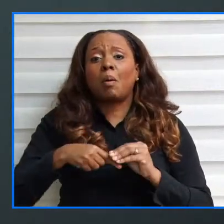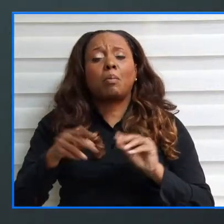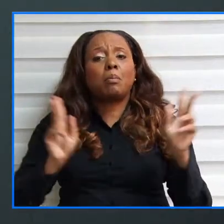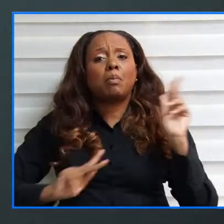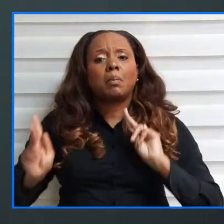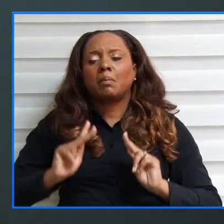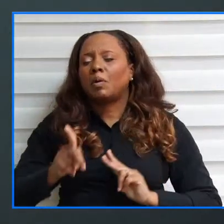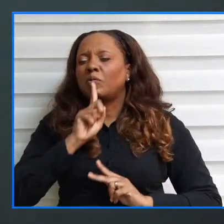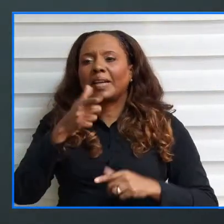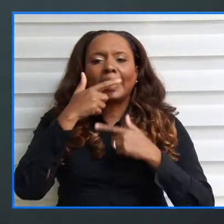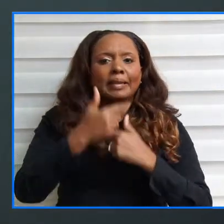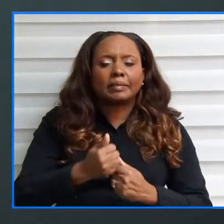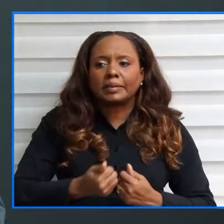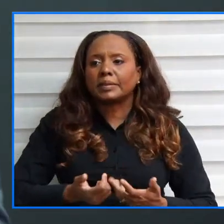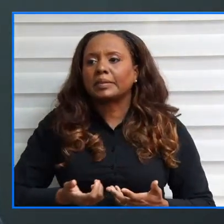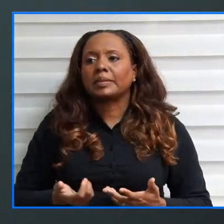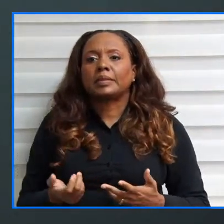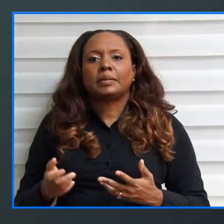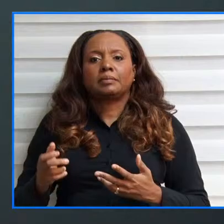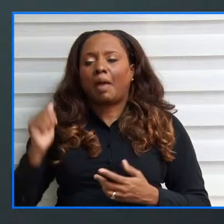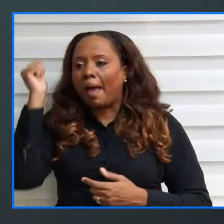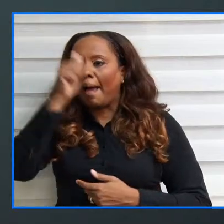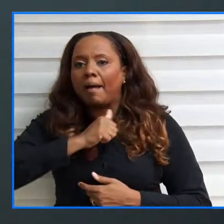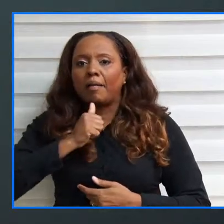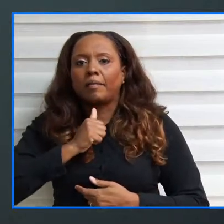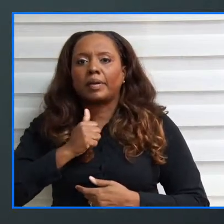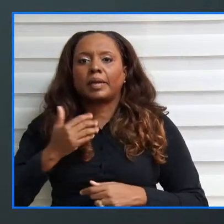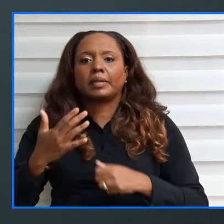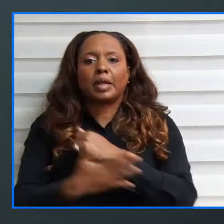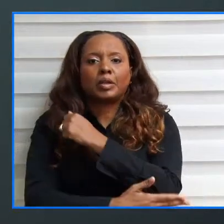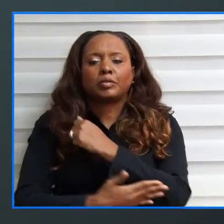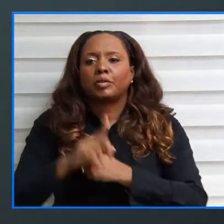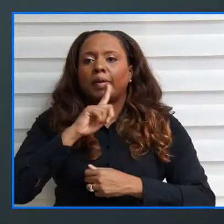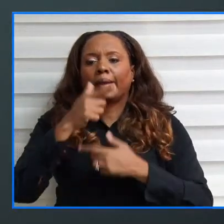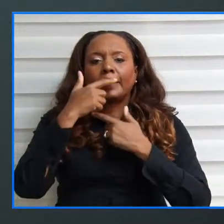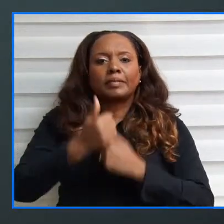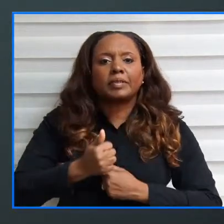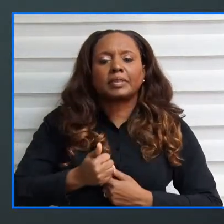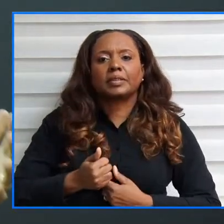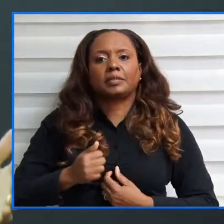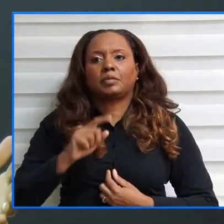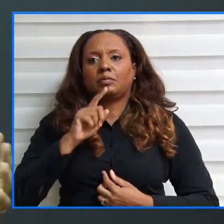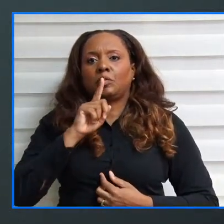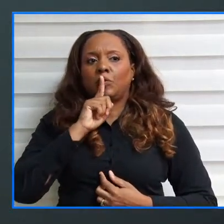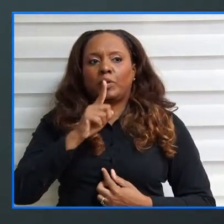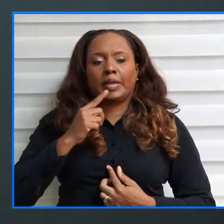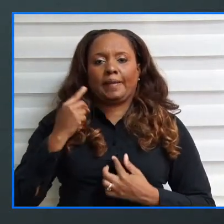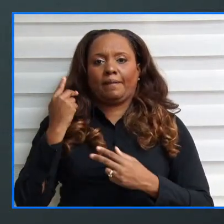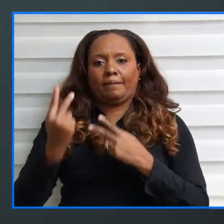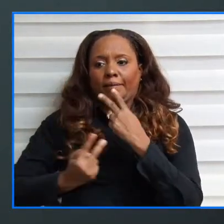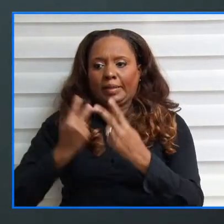my country, our region, the continent, connecting not only with